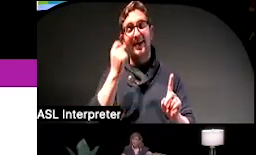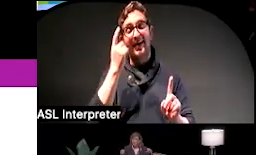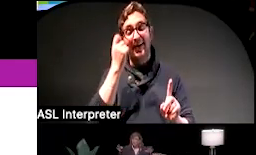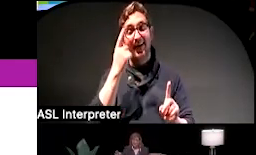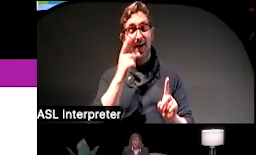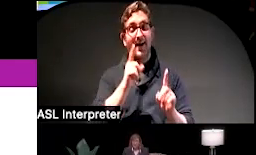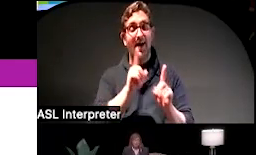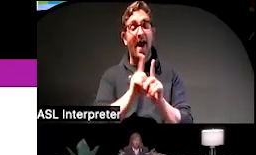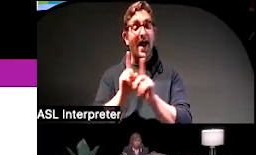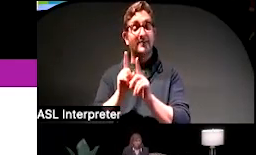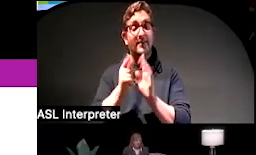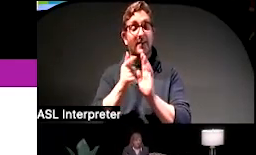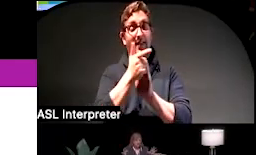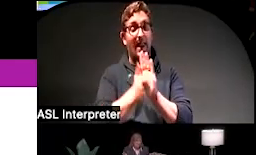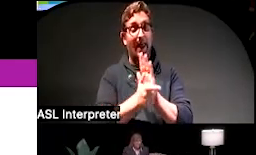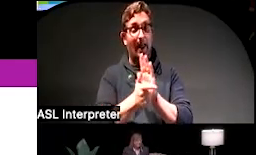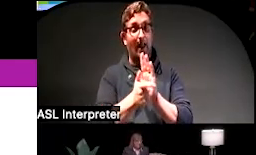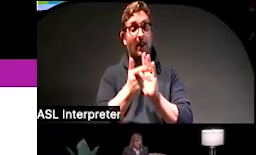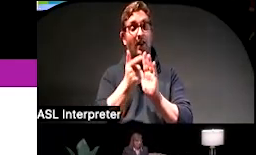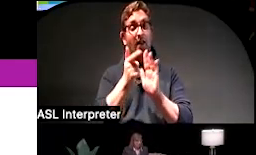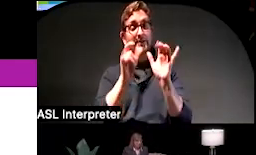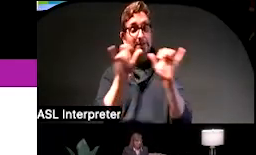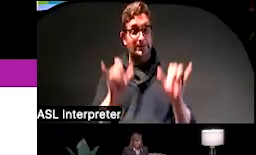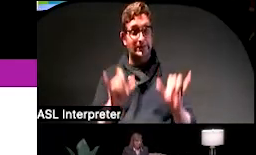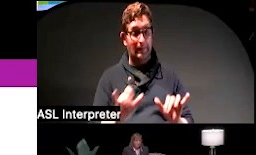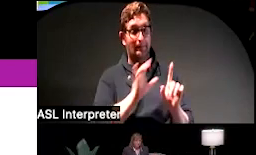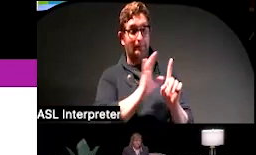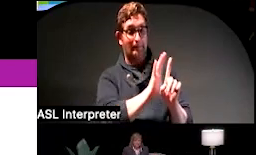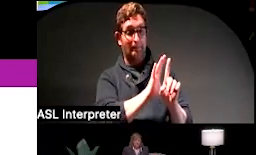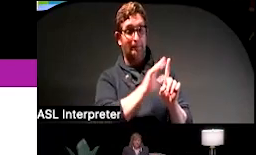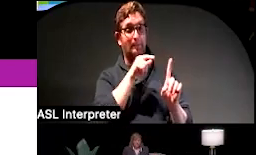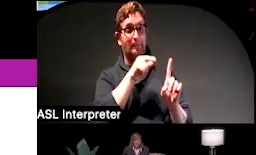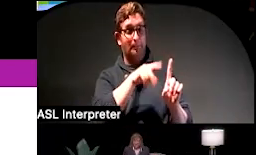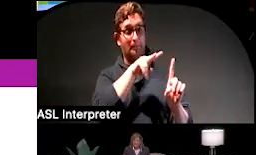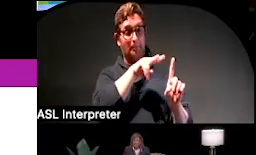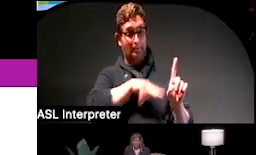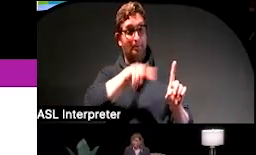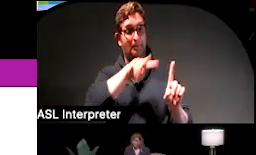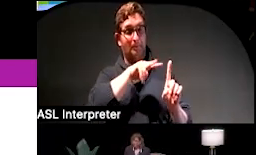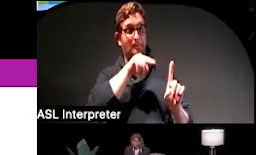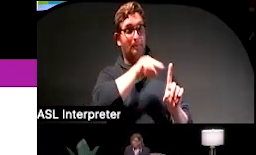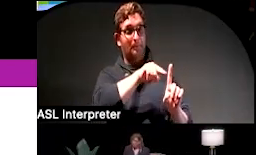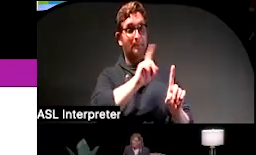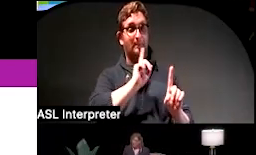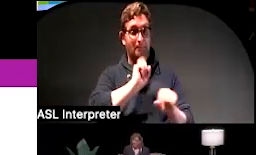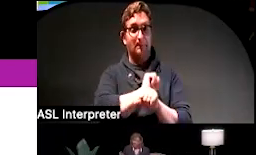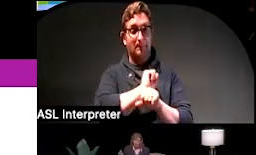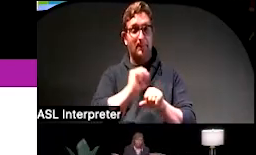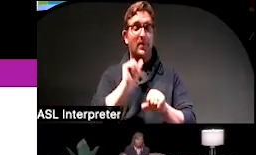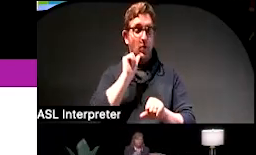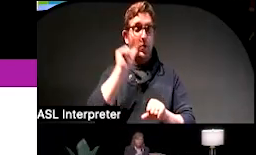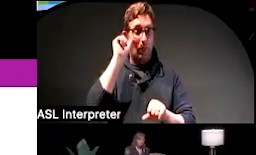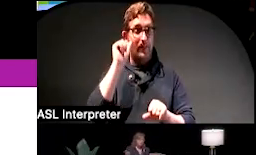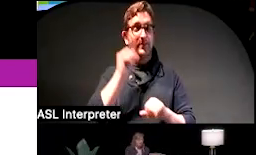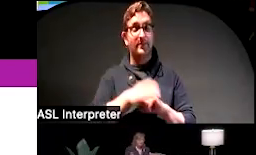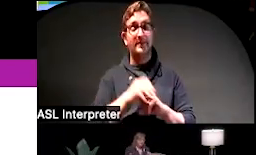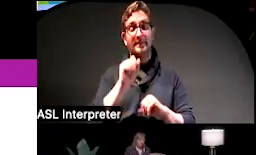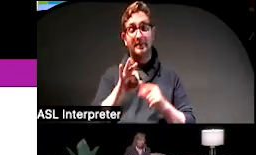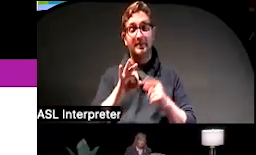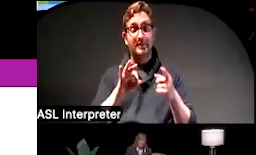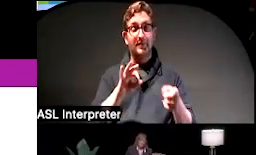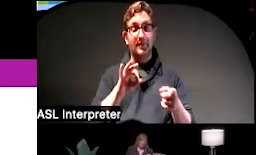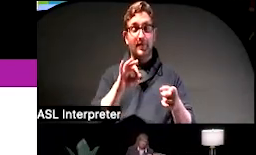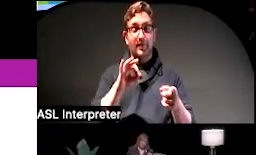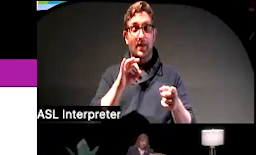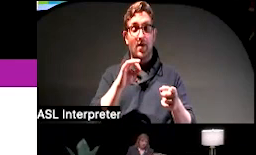of the legal system, that is the truth. If you remember nothing